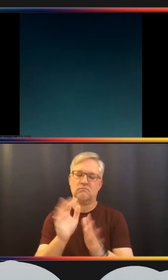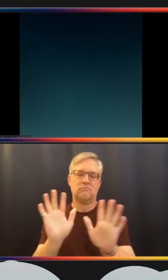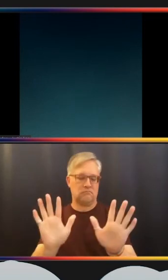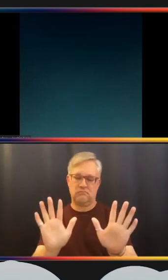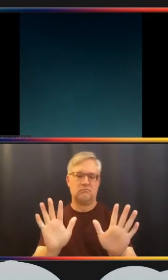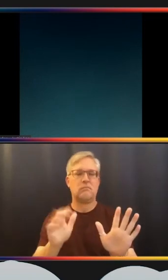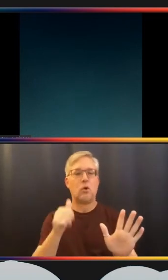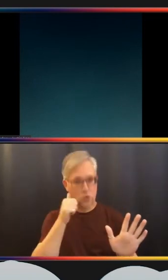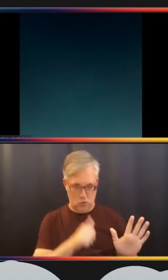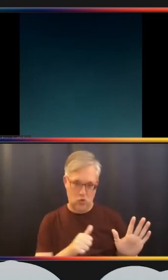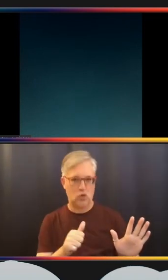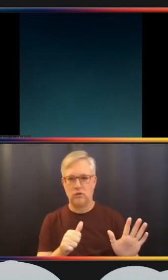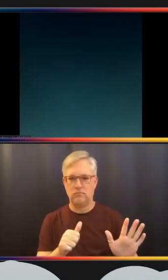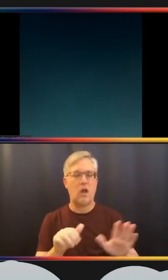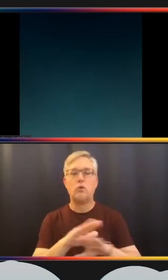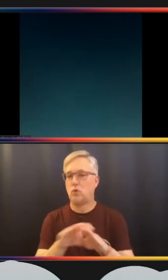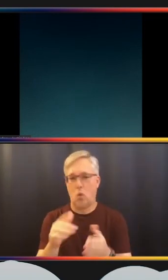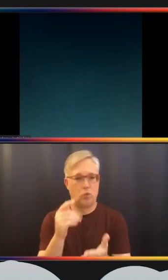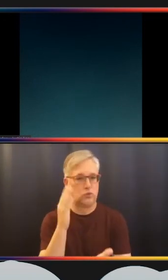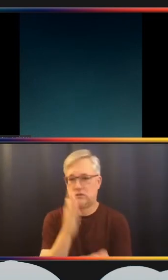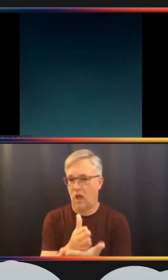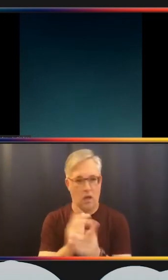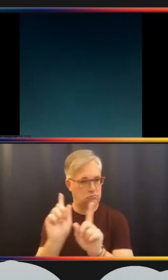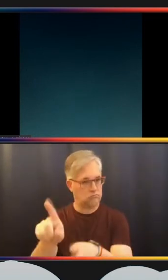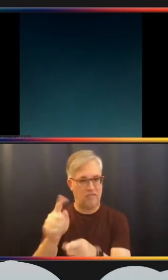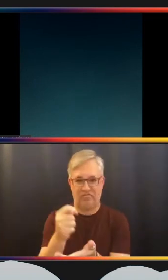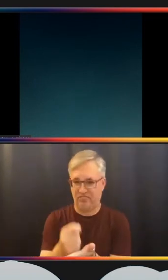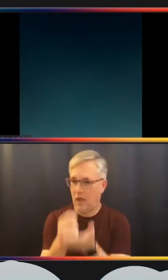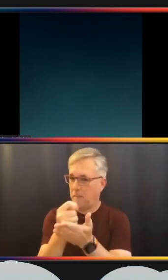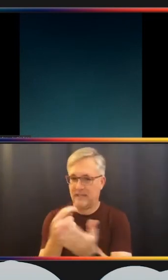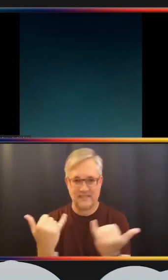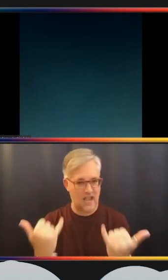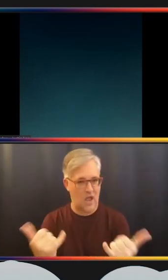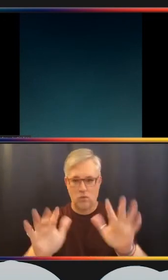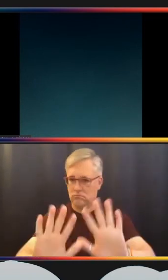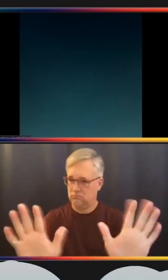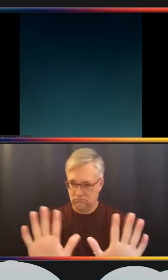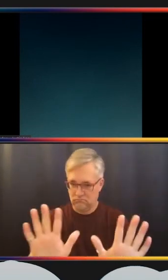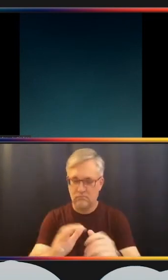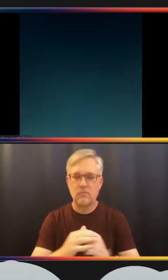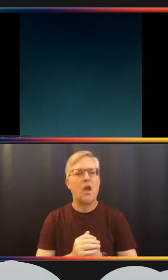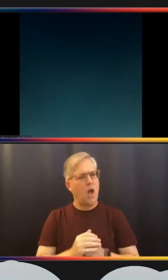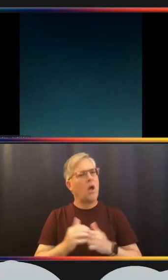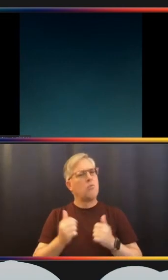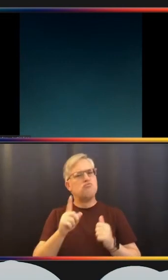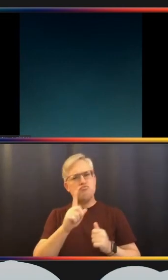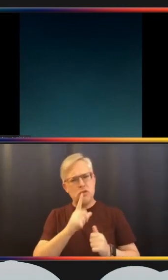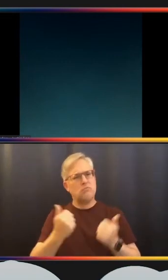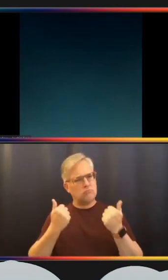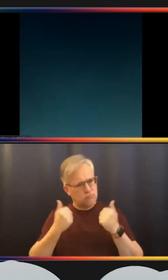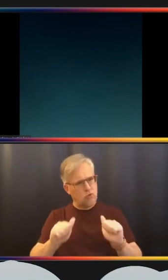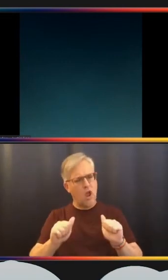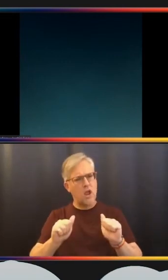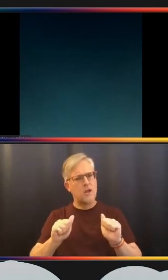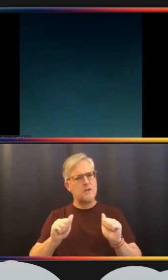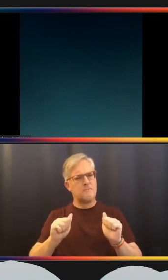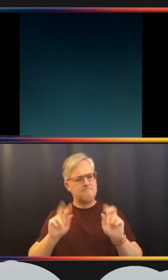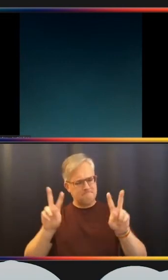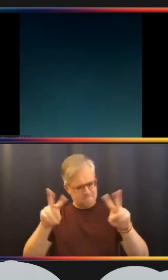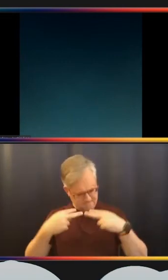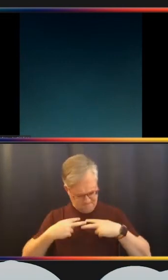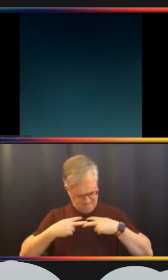this is not the time to stop therapy, you guys. But just taking the time to be really introspective and grow and sit with